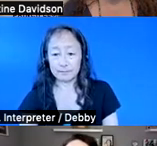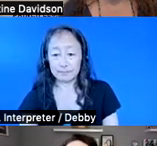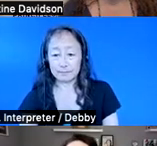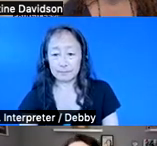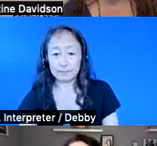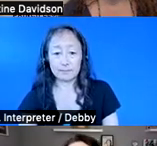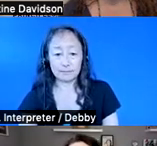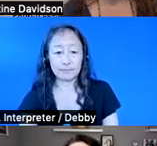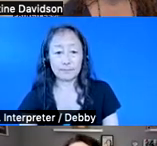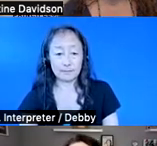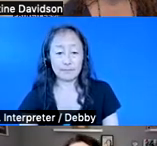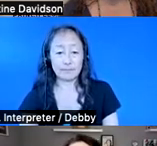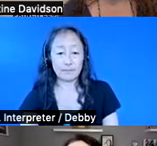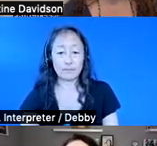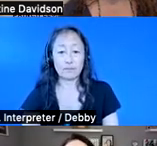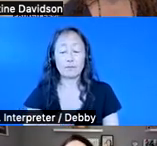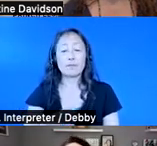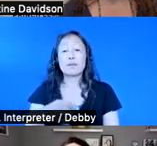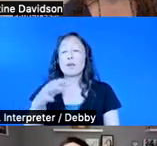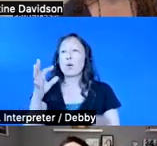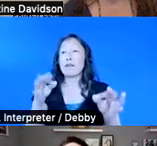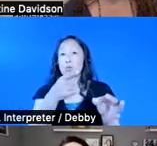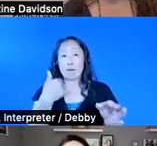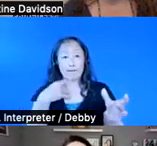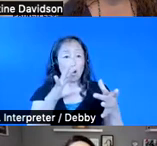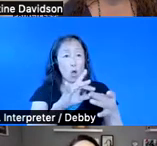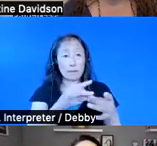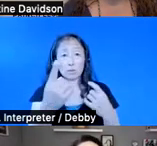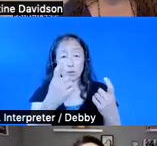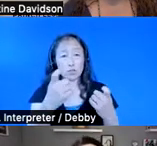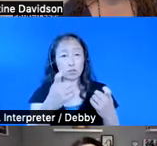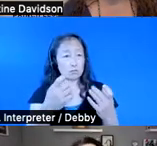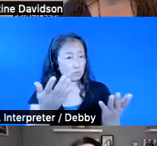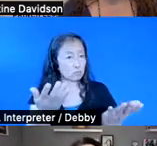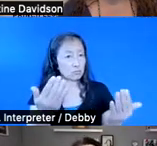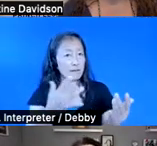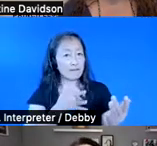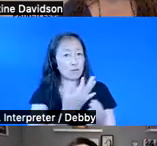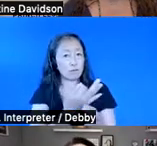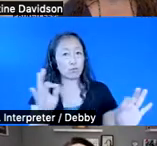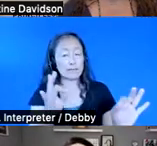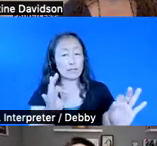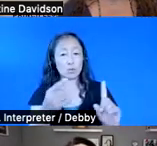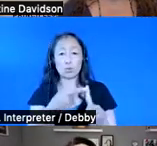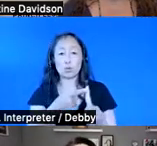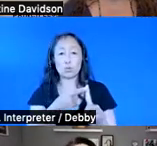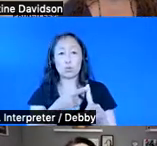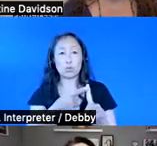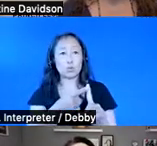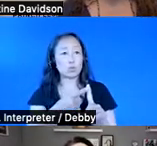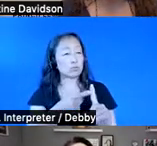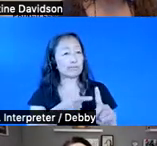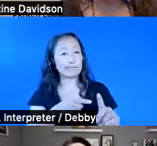And if there's, I'll try to watch the chat too, but if there's comments or questions, feel free to jump in